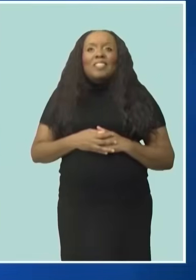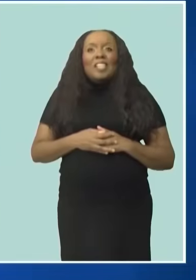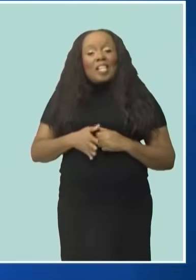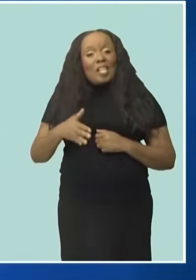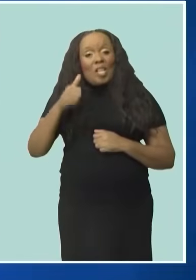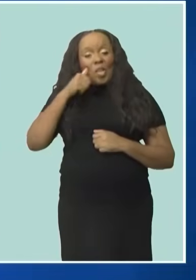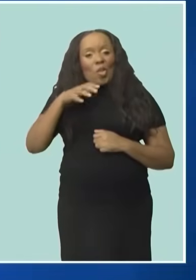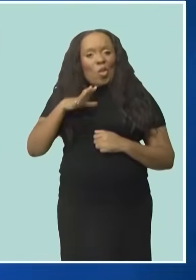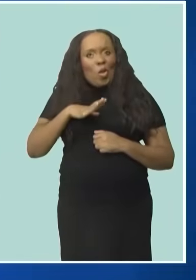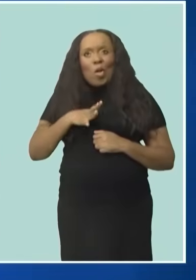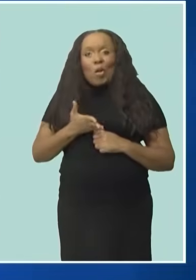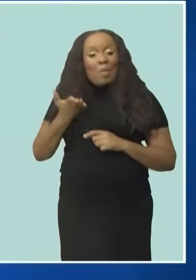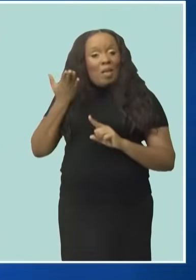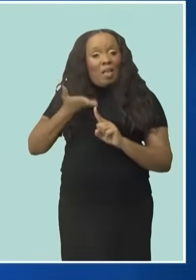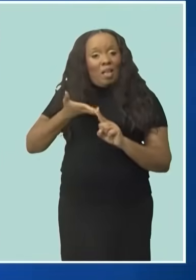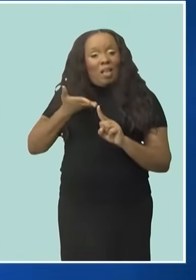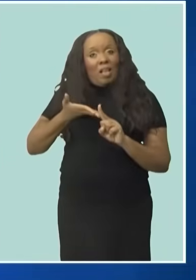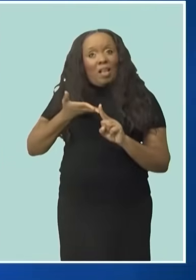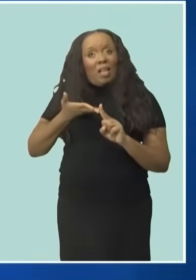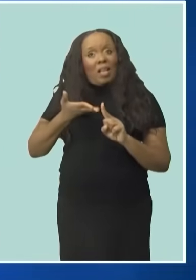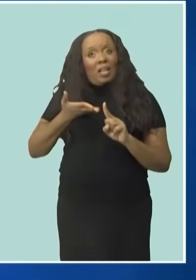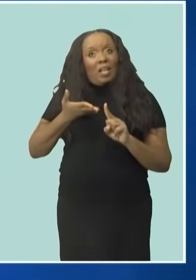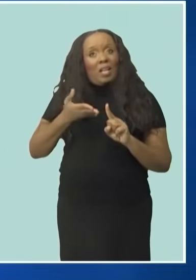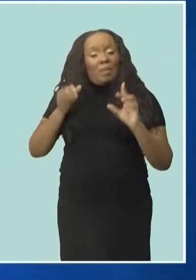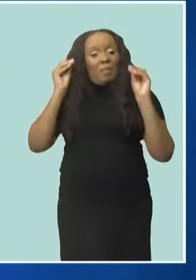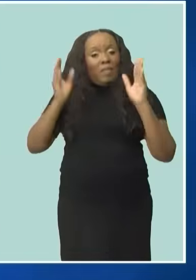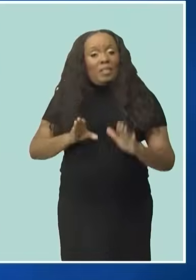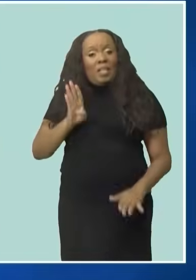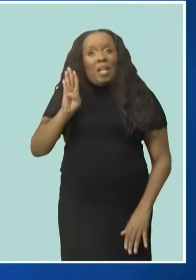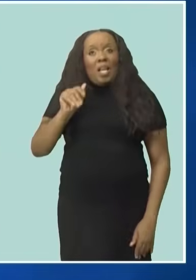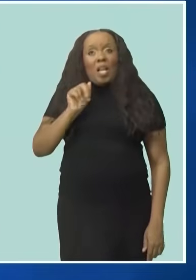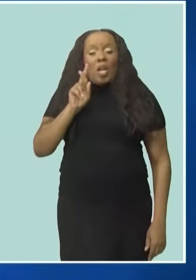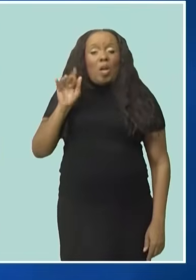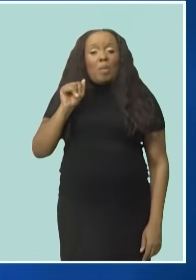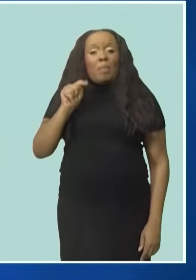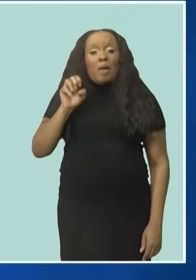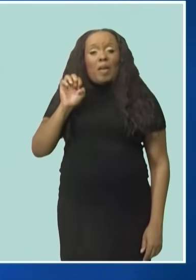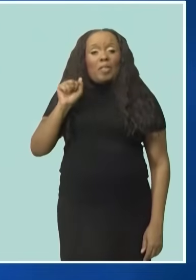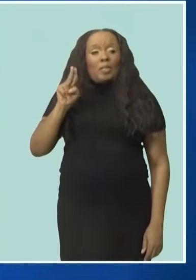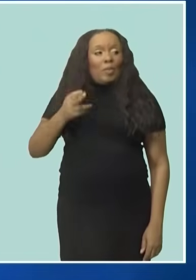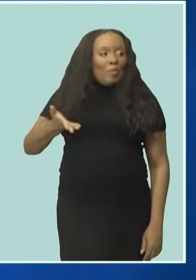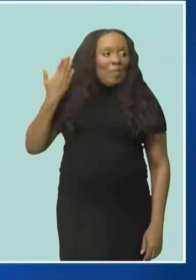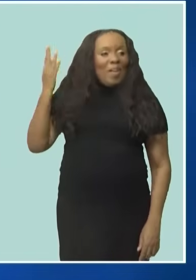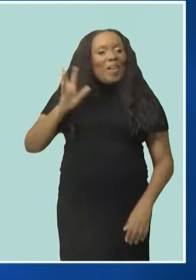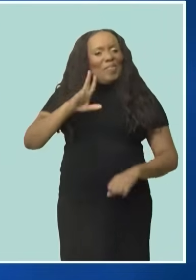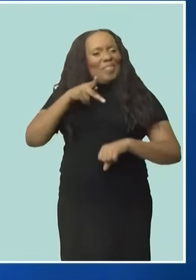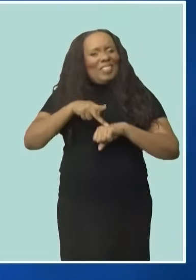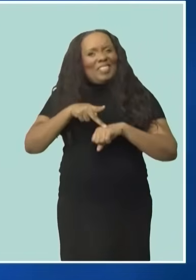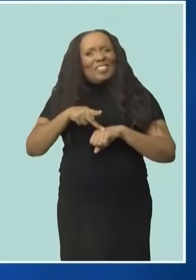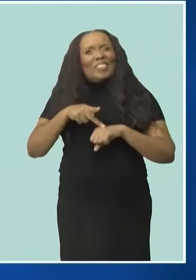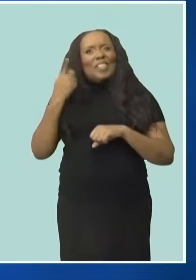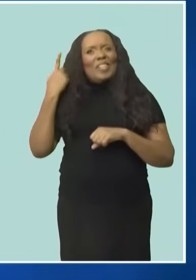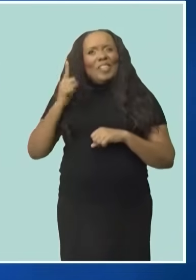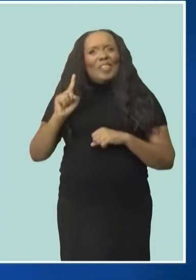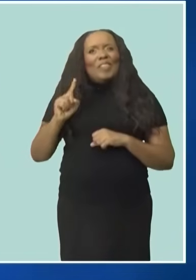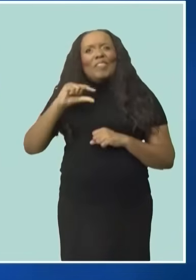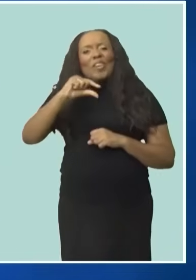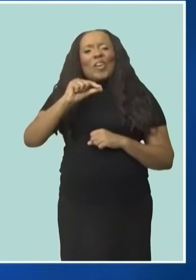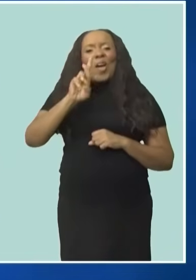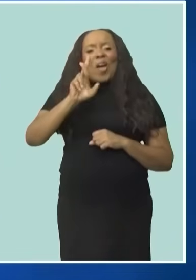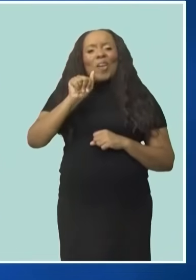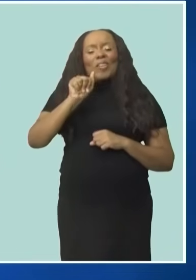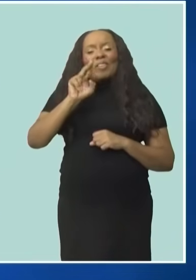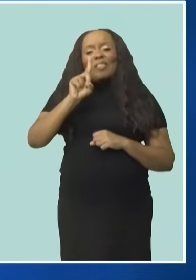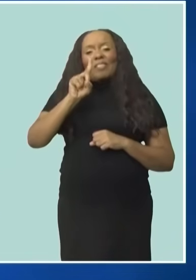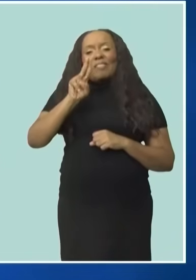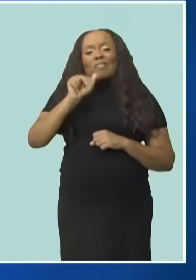The woman of the moment, Emerita Professor Barato, the former principal and campus coordinator for graduate studies